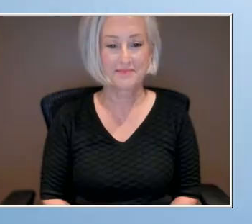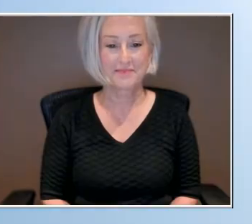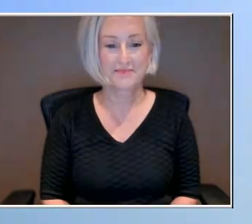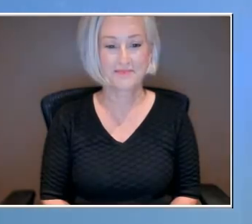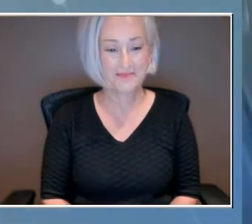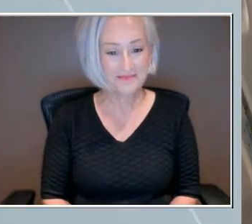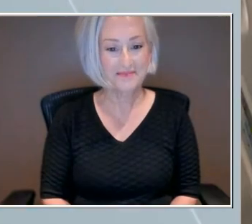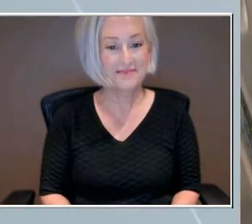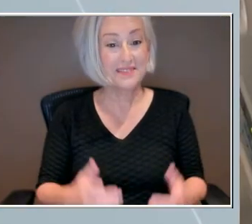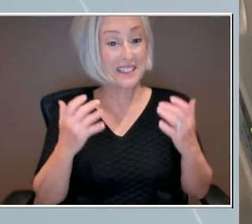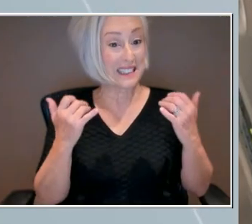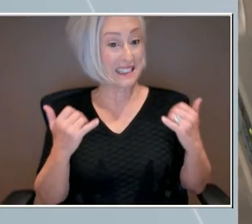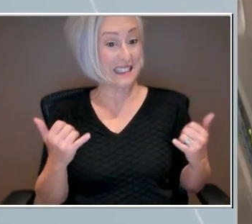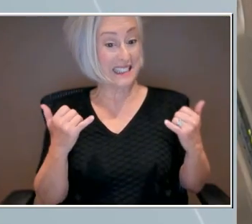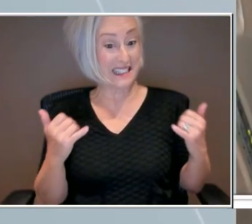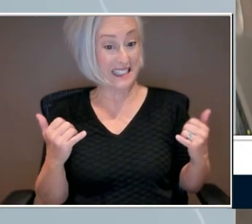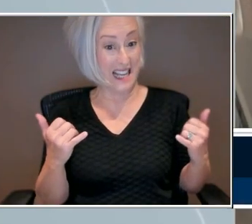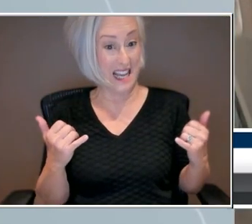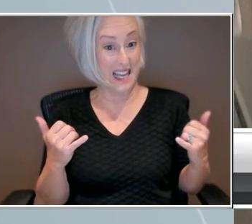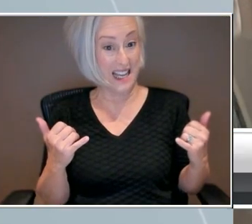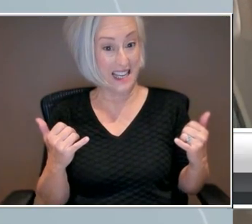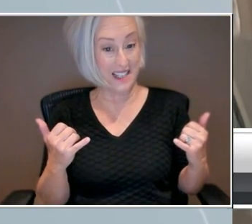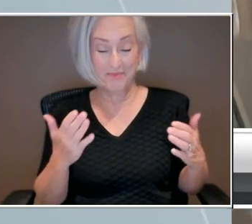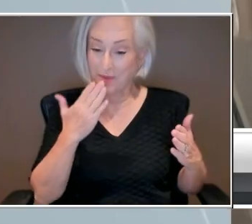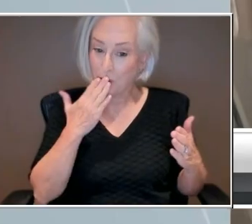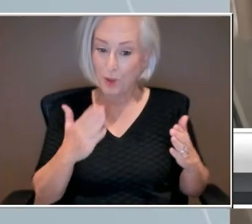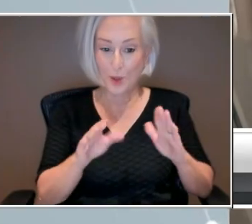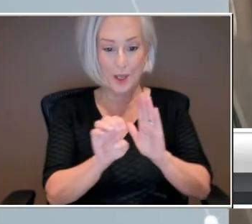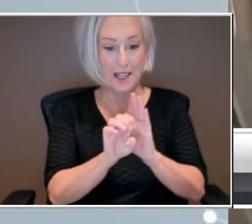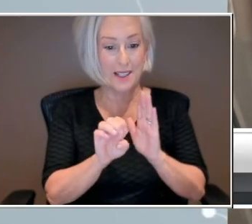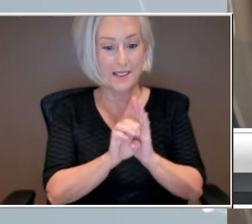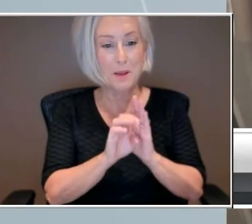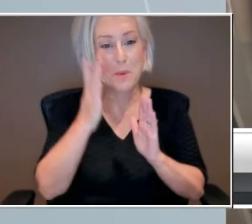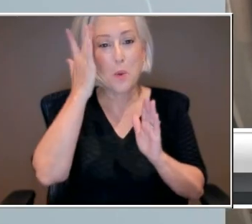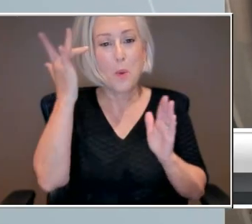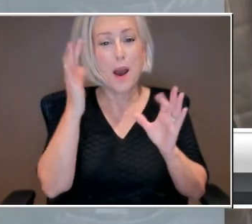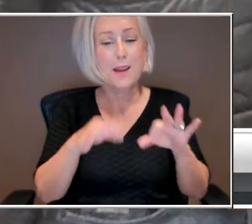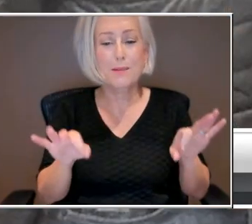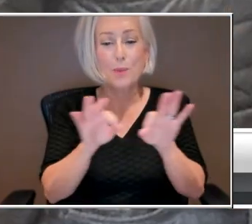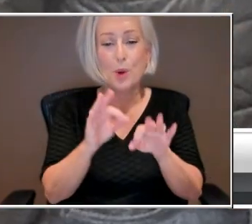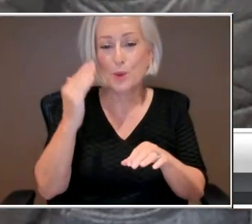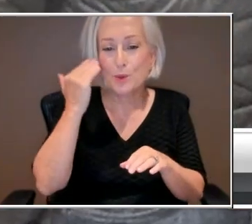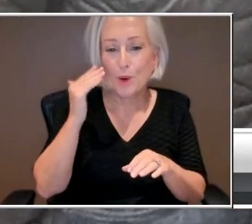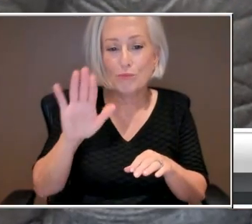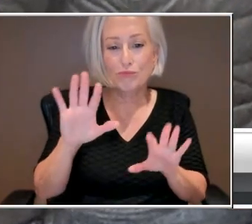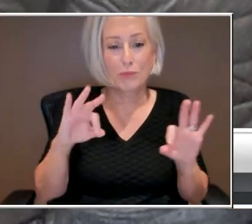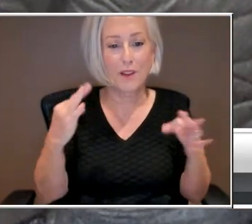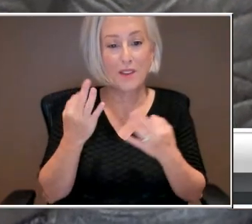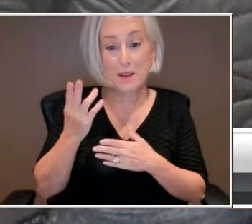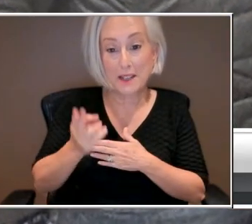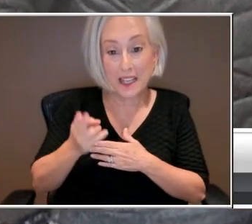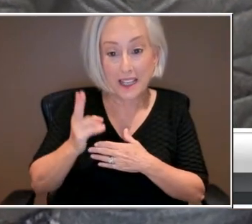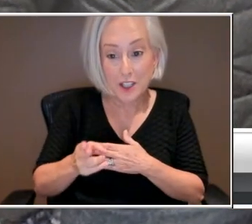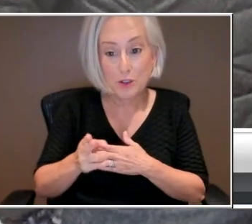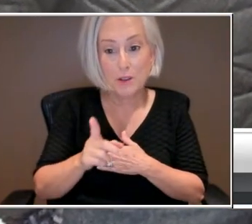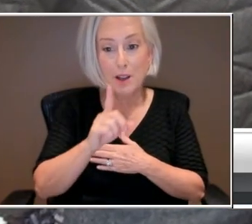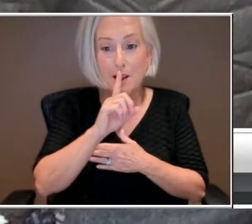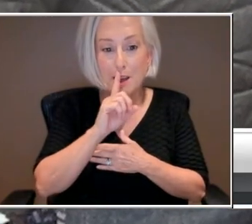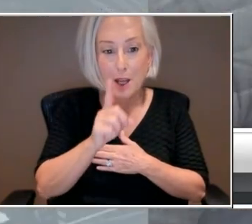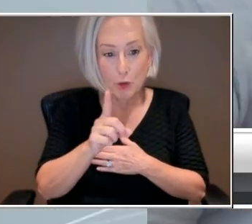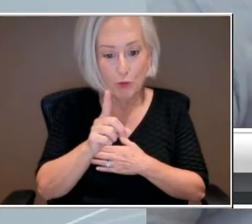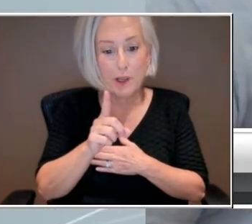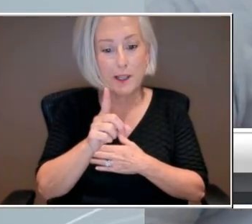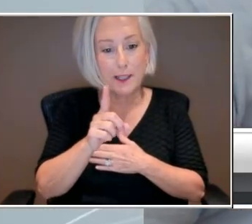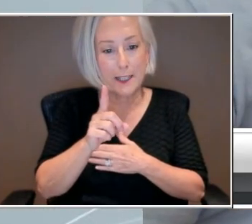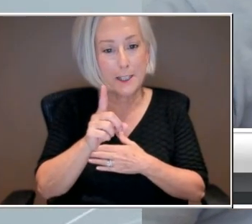coming up today. It's a shining example of the importance of knowing your family history and being proactive in your health. And it's what